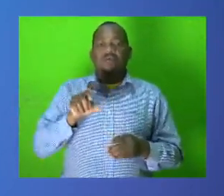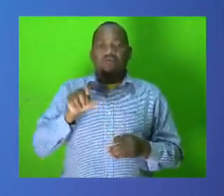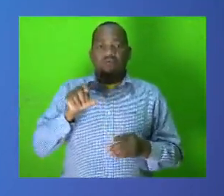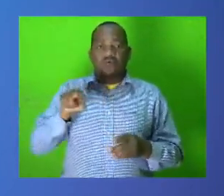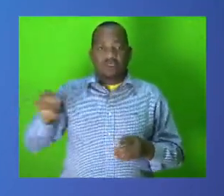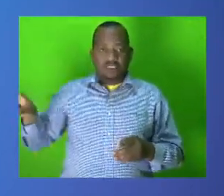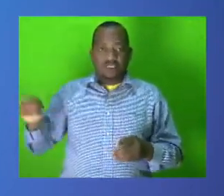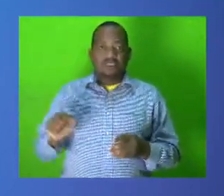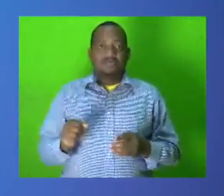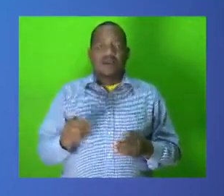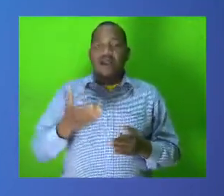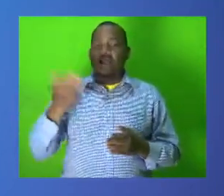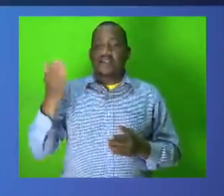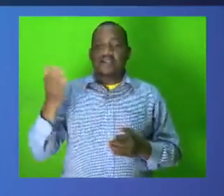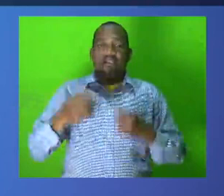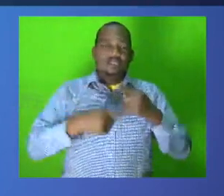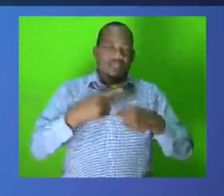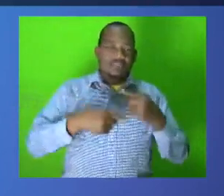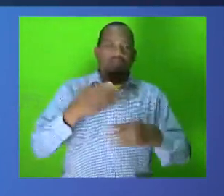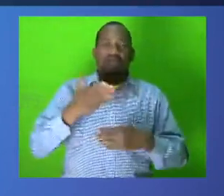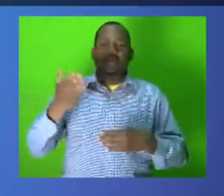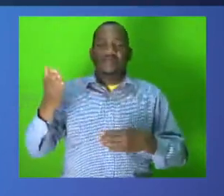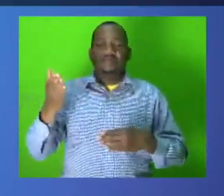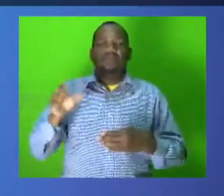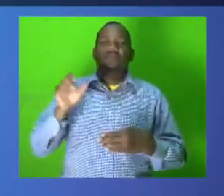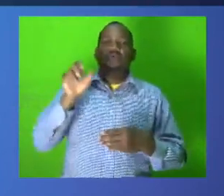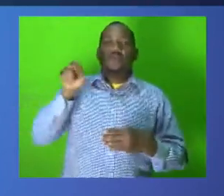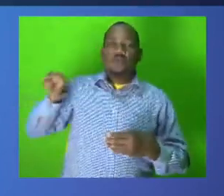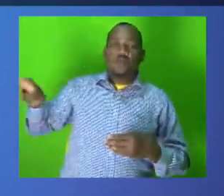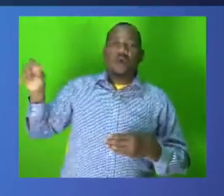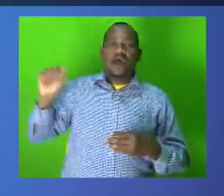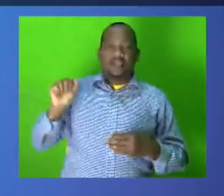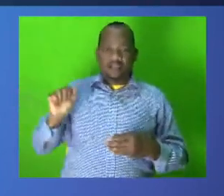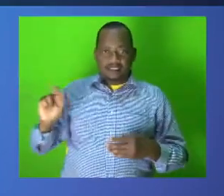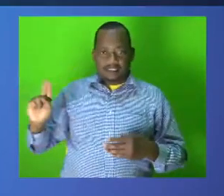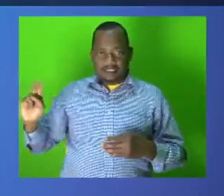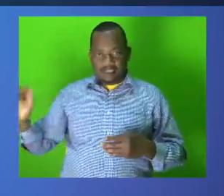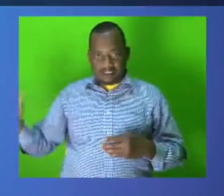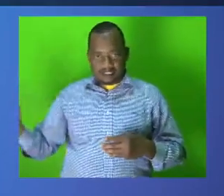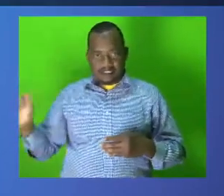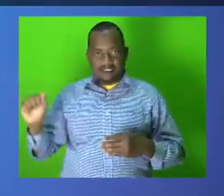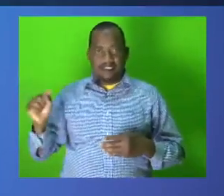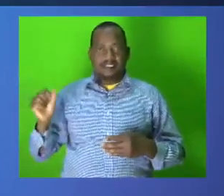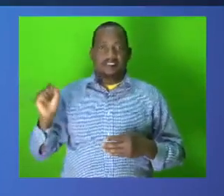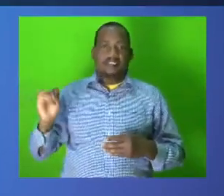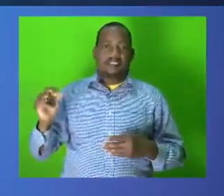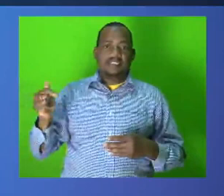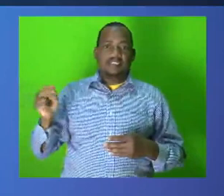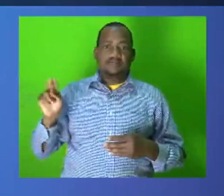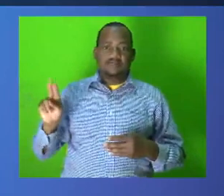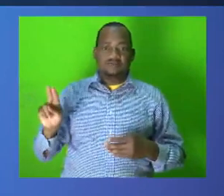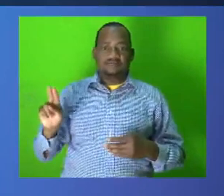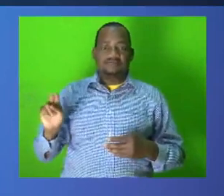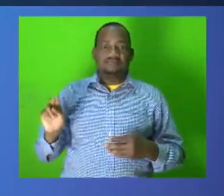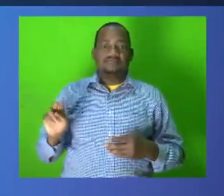Let's continue with another types, which is qualitative research. It is a type of research, my dear